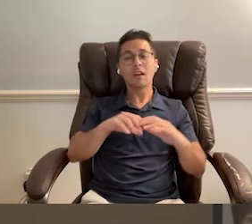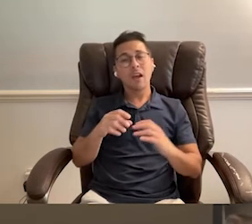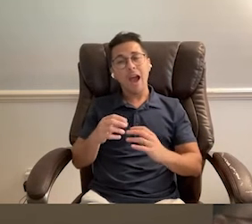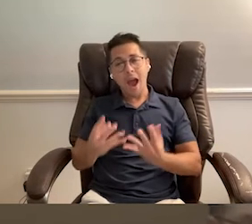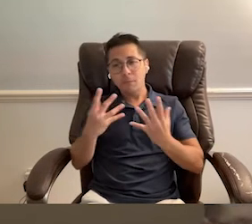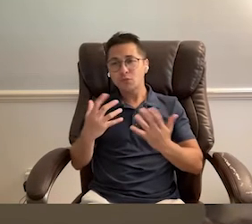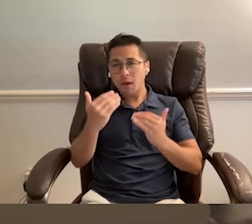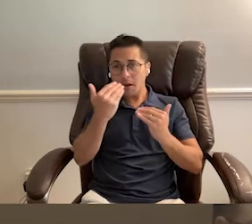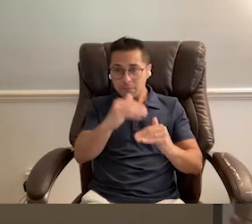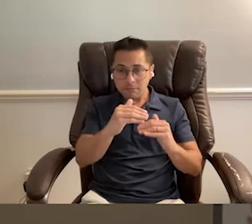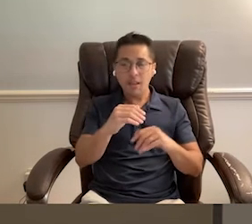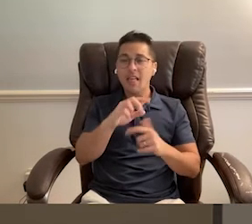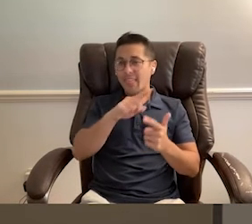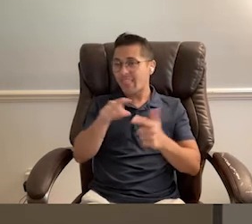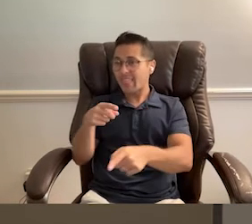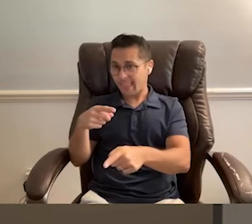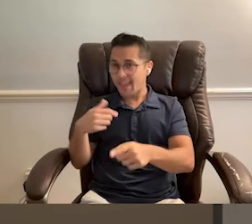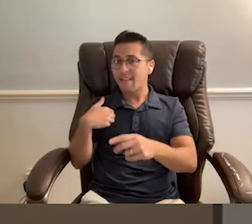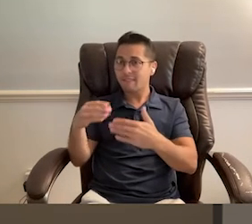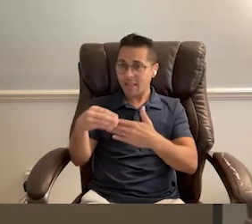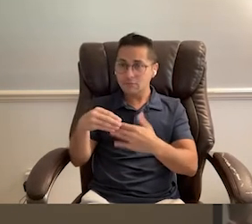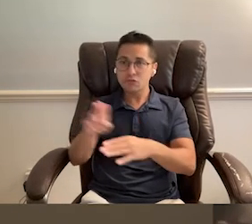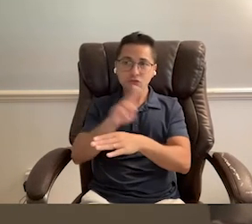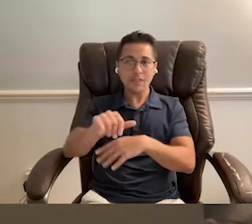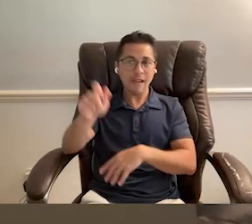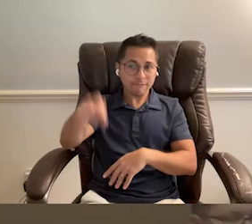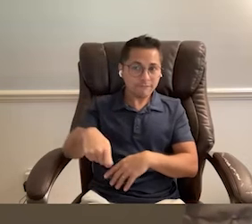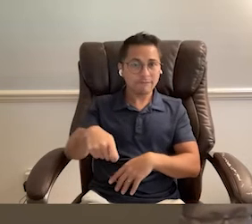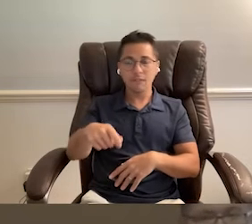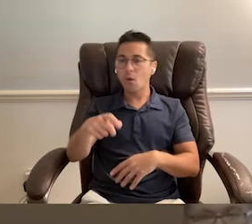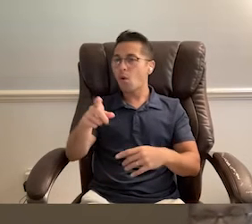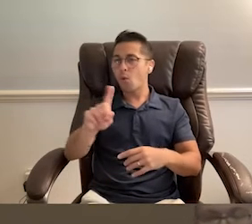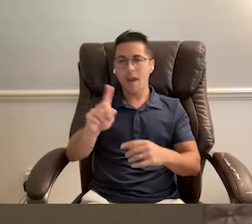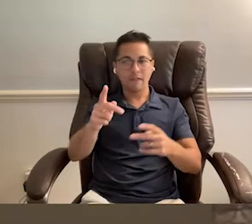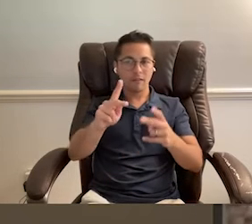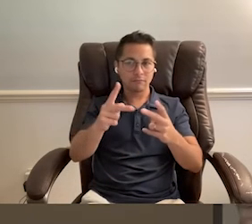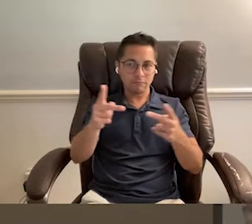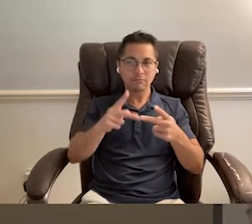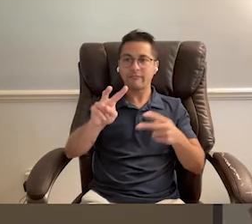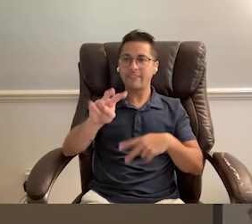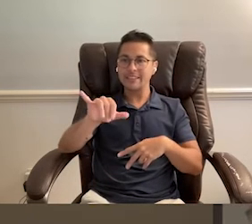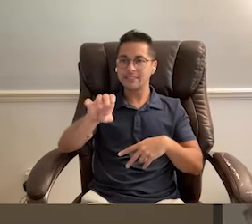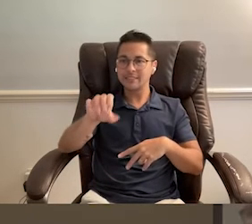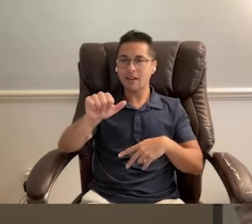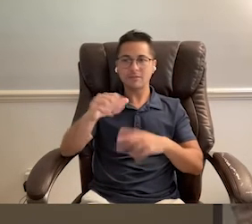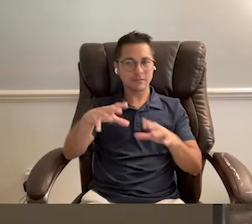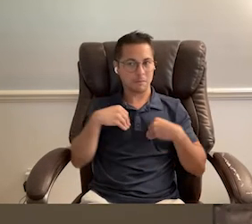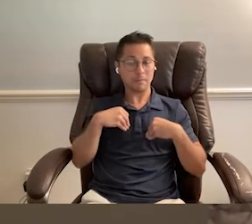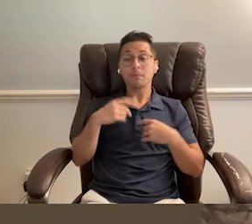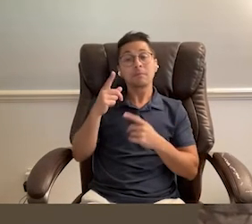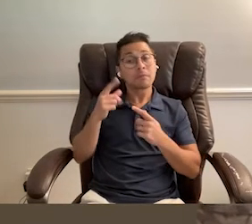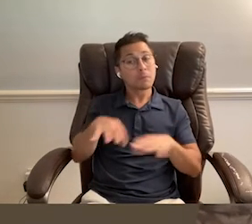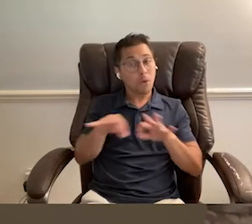flexibility to use that Visa debit card wherever Visa is accepted. Some important things to consider when you do make a withdrawal, because